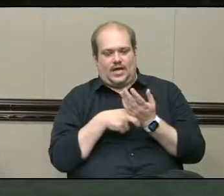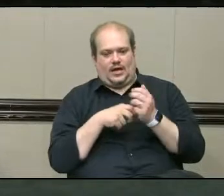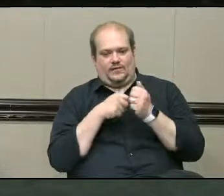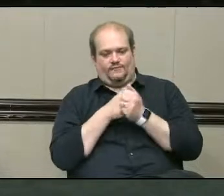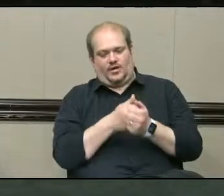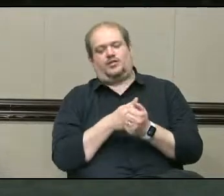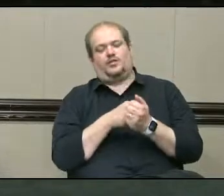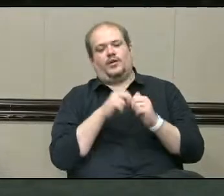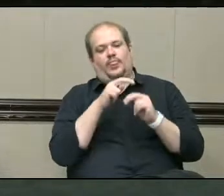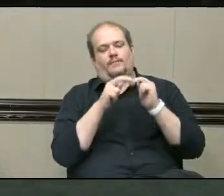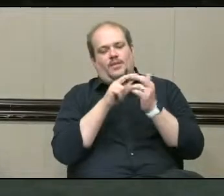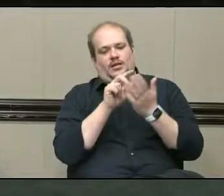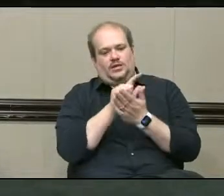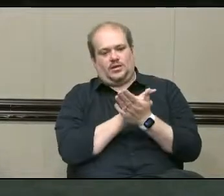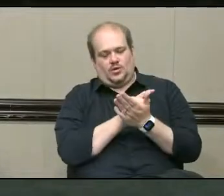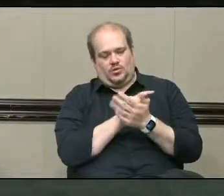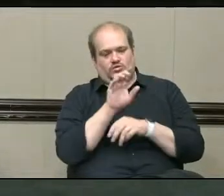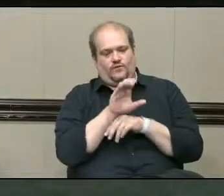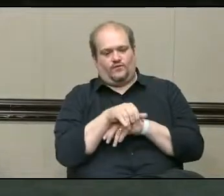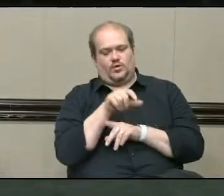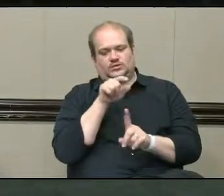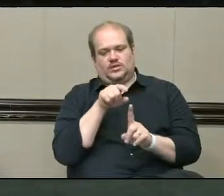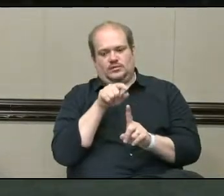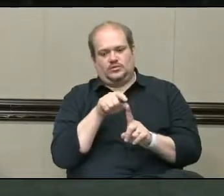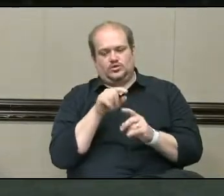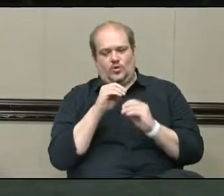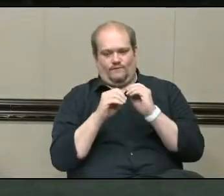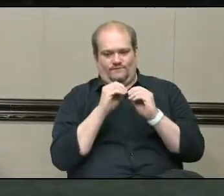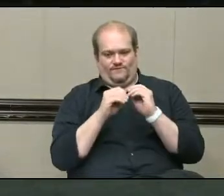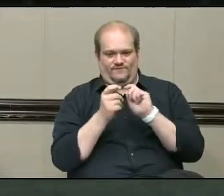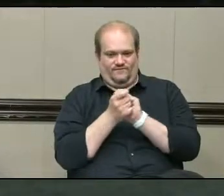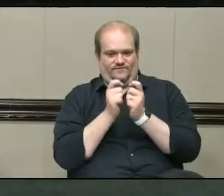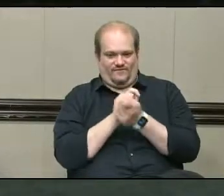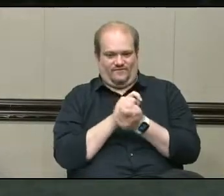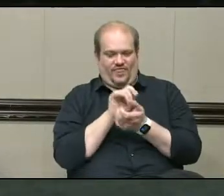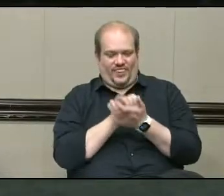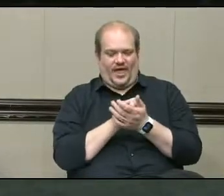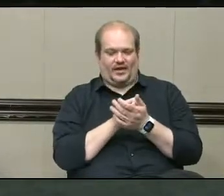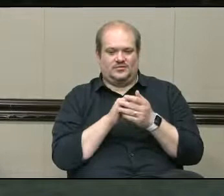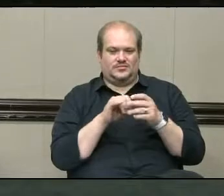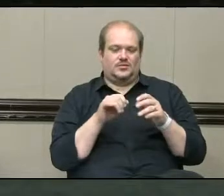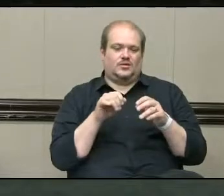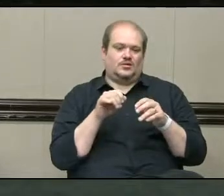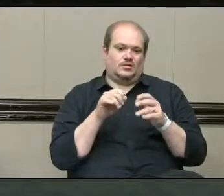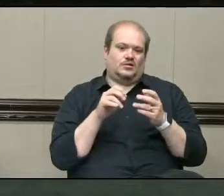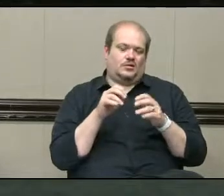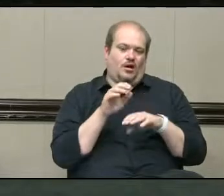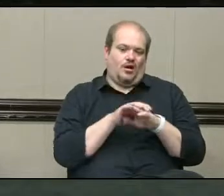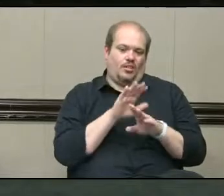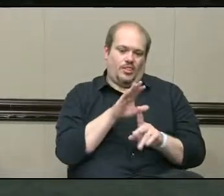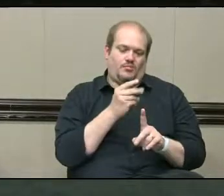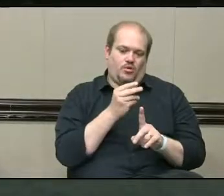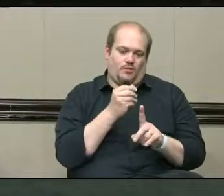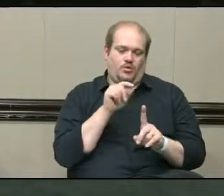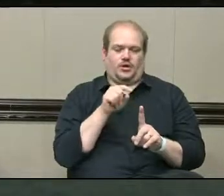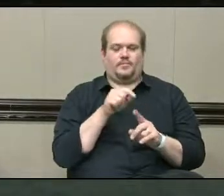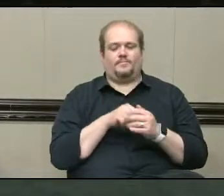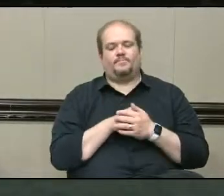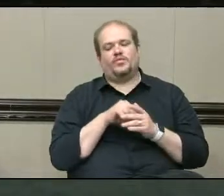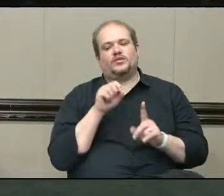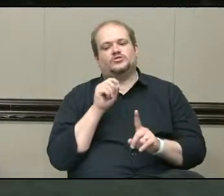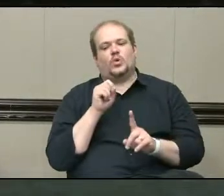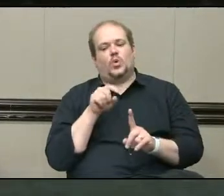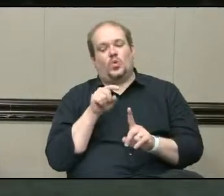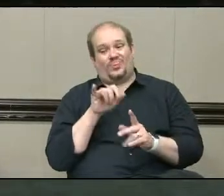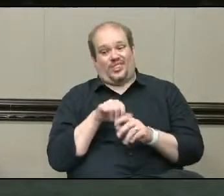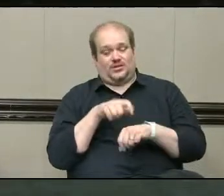our building codes. We can get them to remediate those infractions or encroachments off their property. And